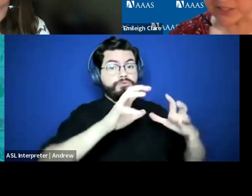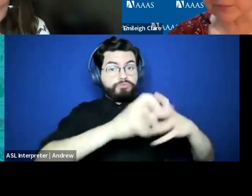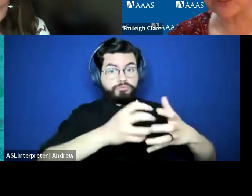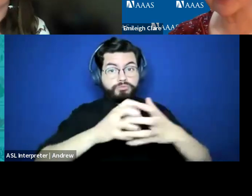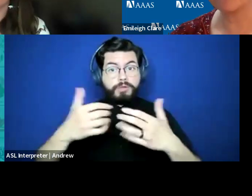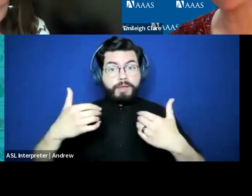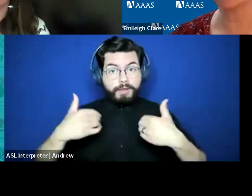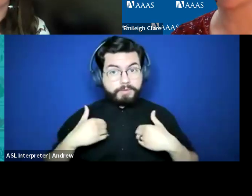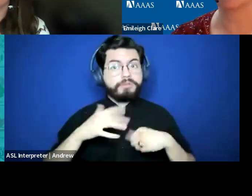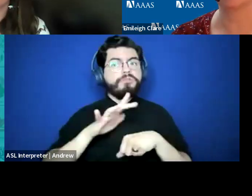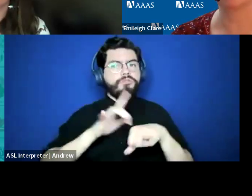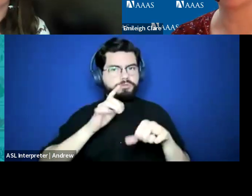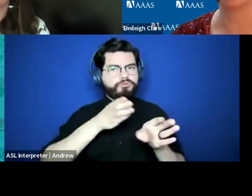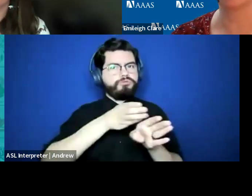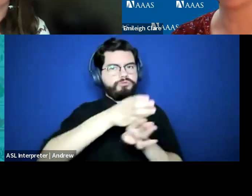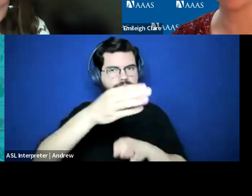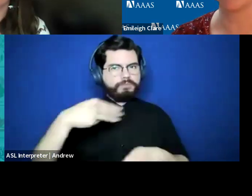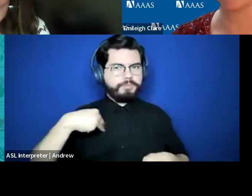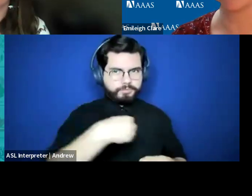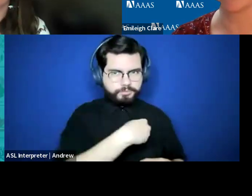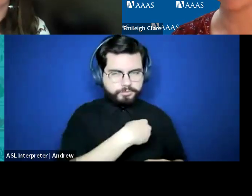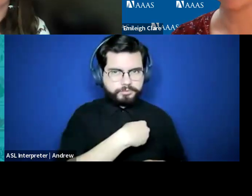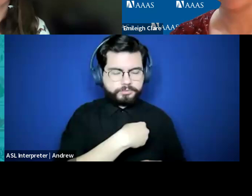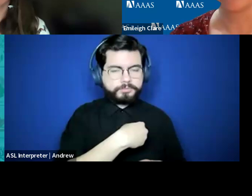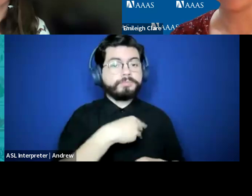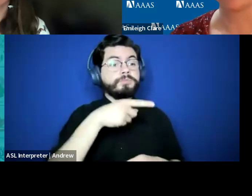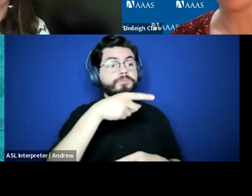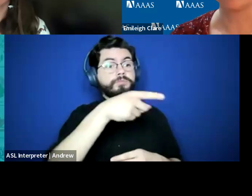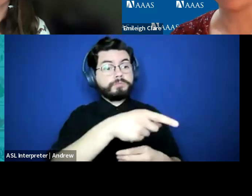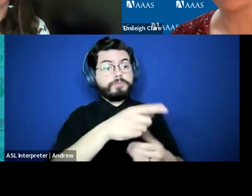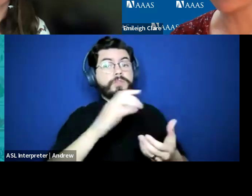and leaders of those networks, and they work with AAAS to get